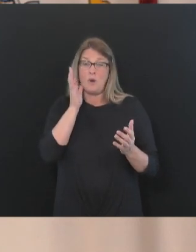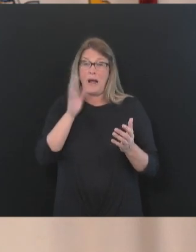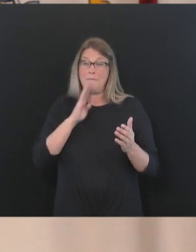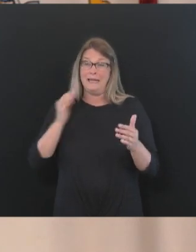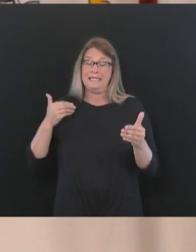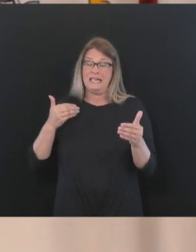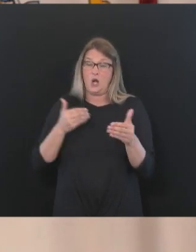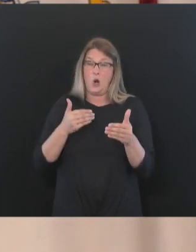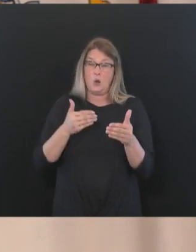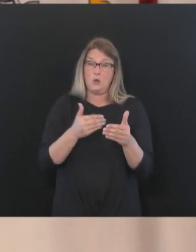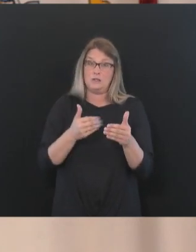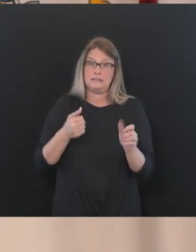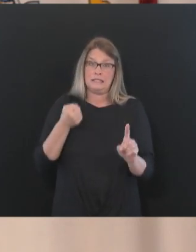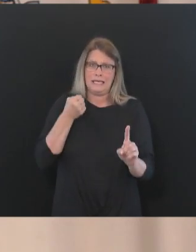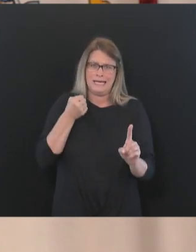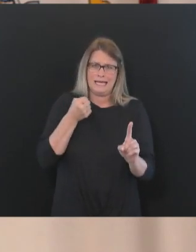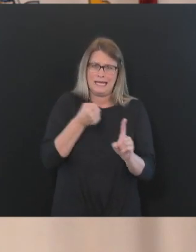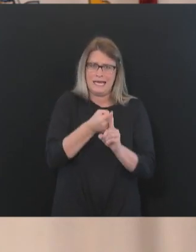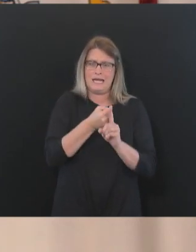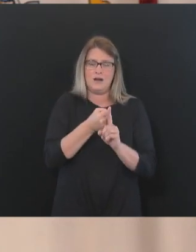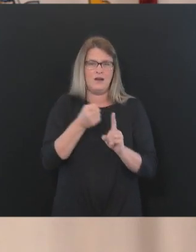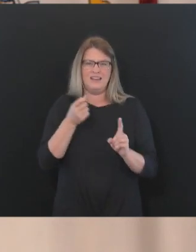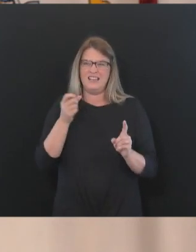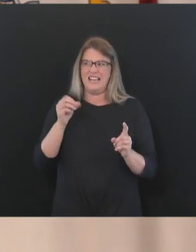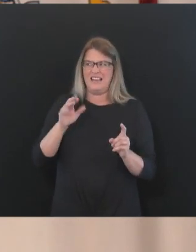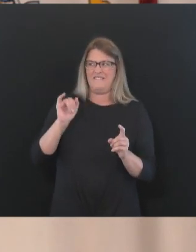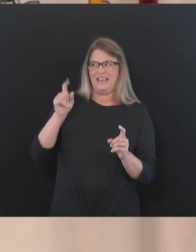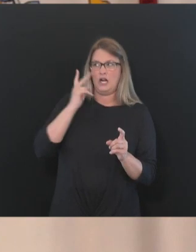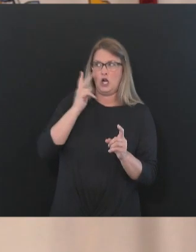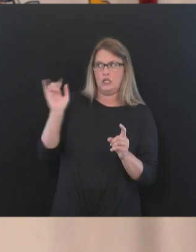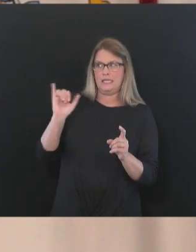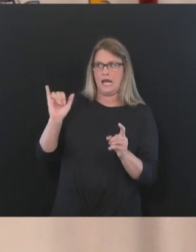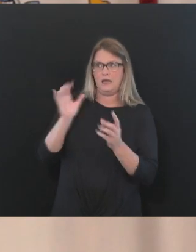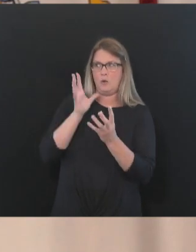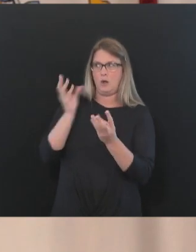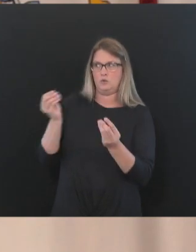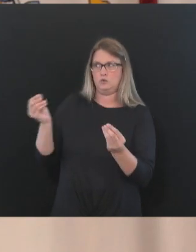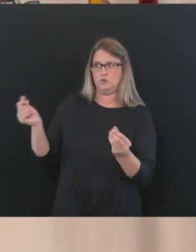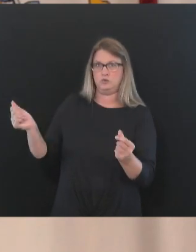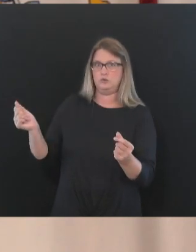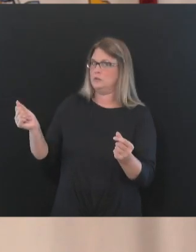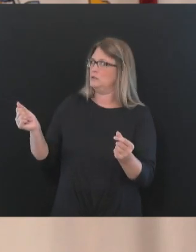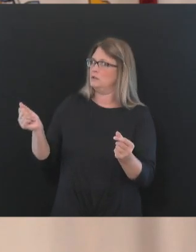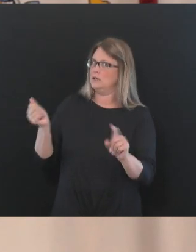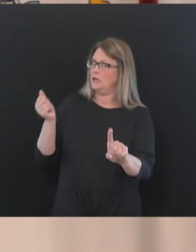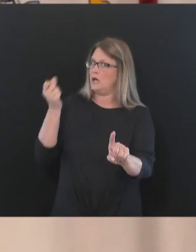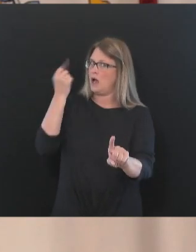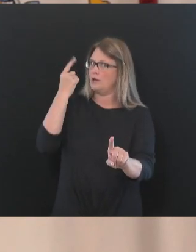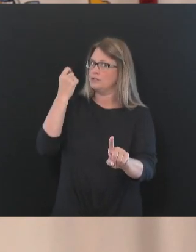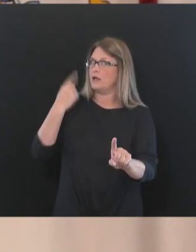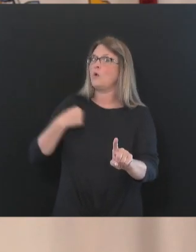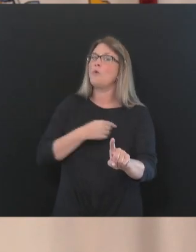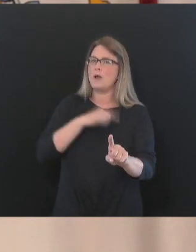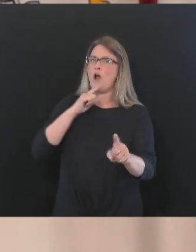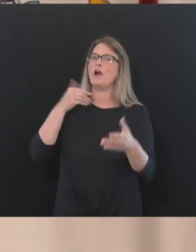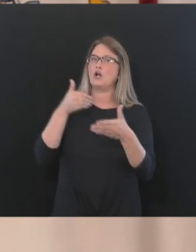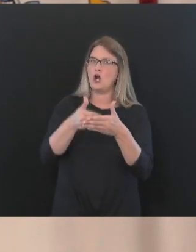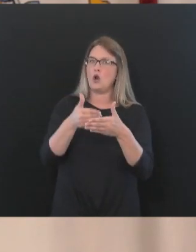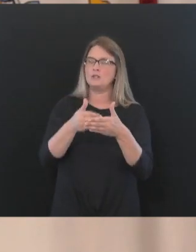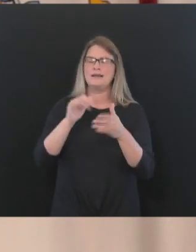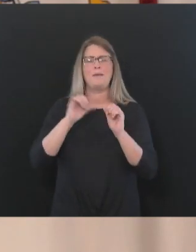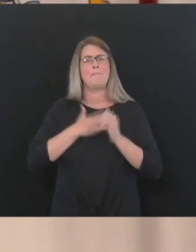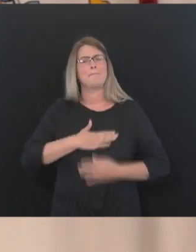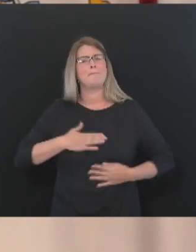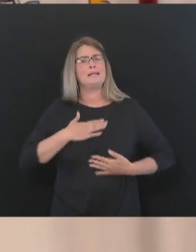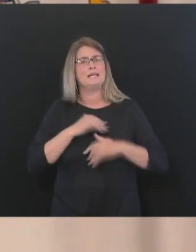or in some places it's even looking like it's fading away. We're close. We're close. Please stay the